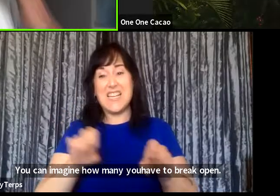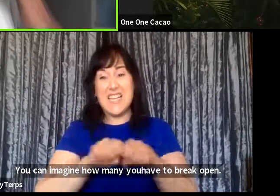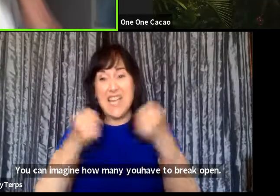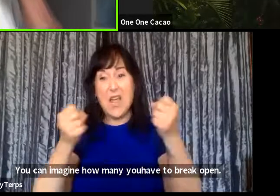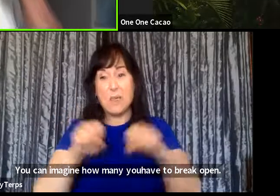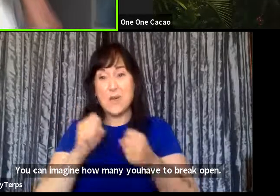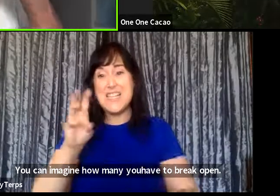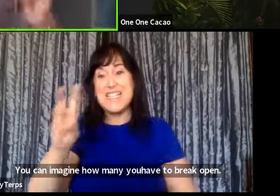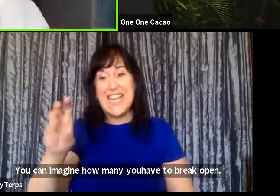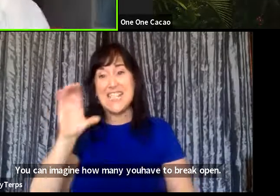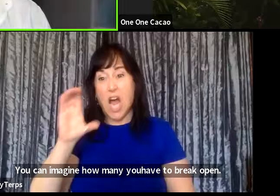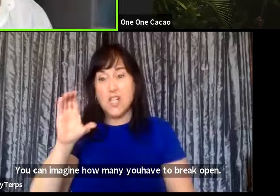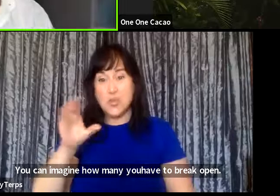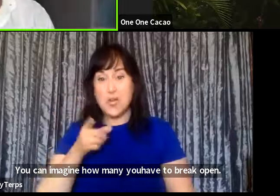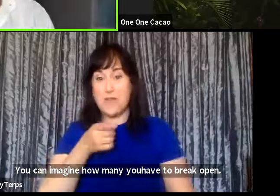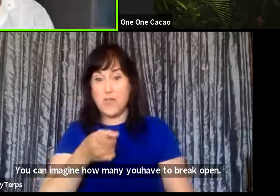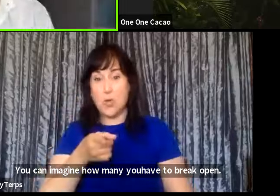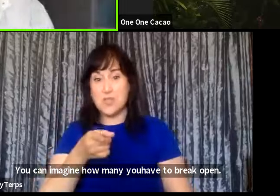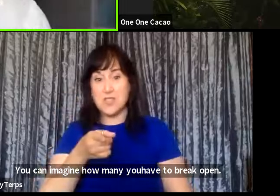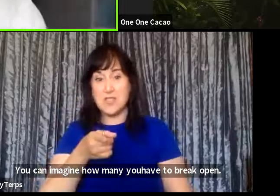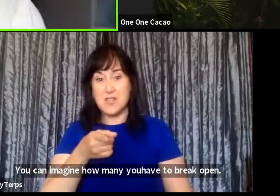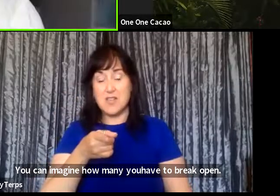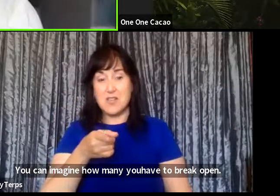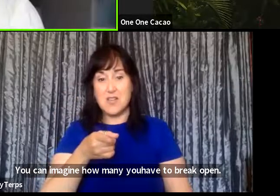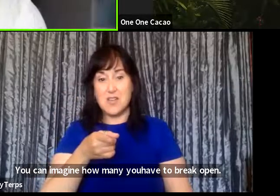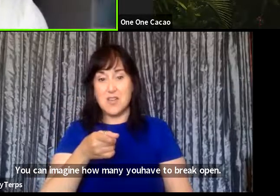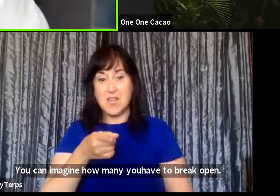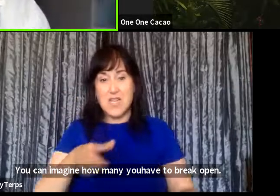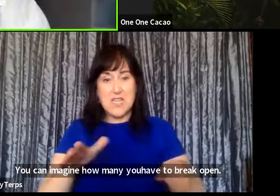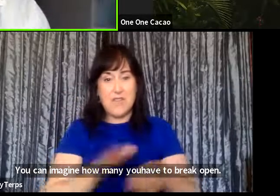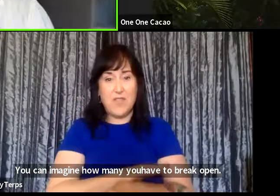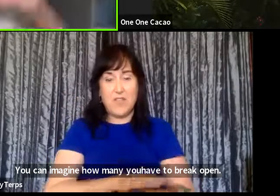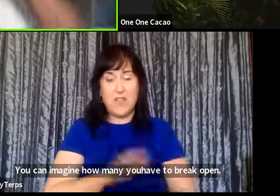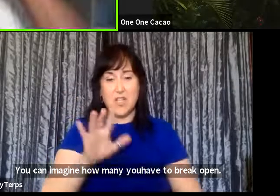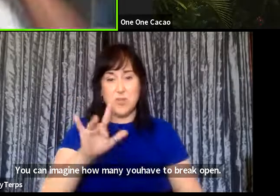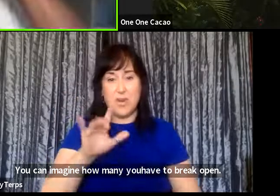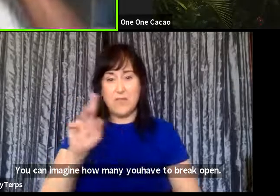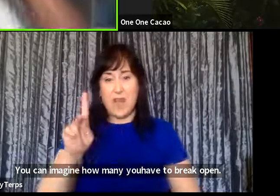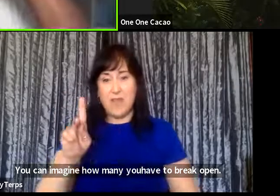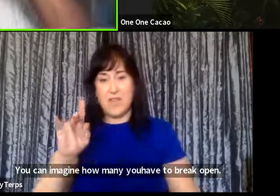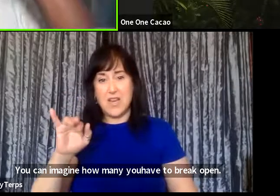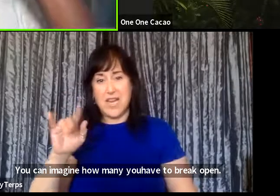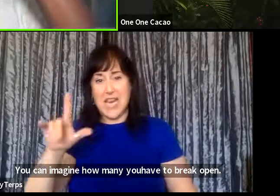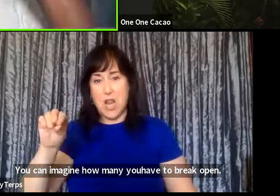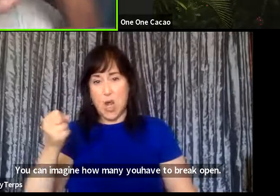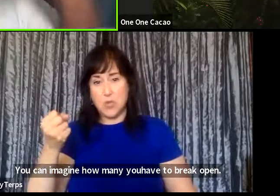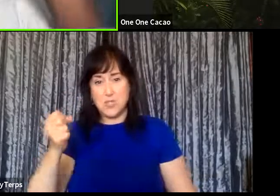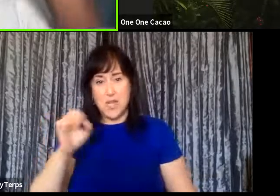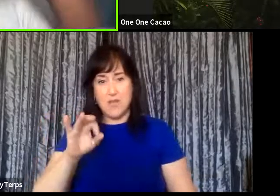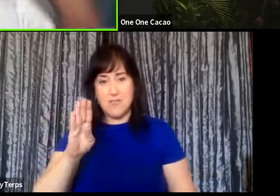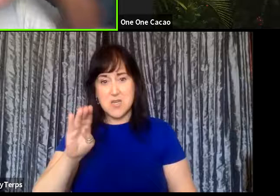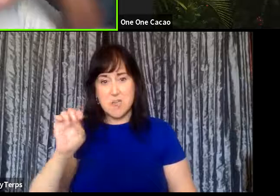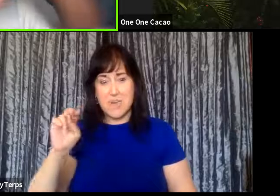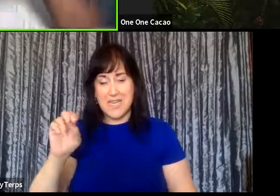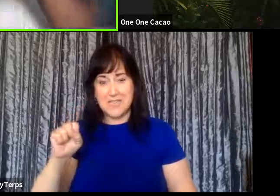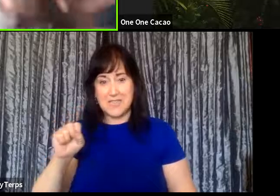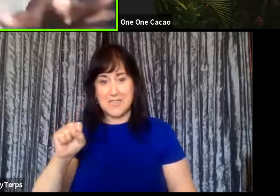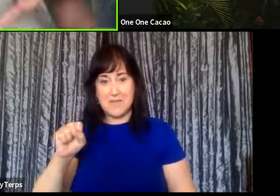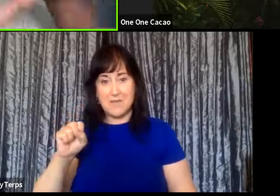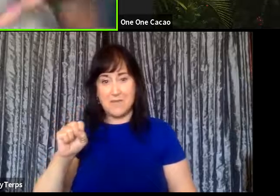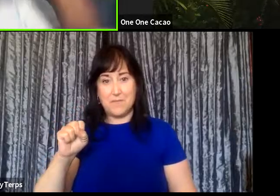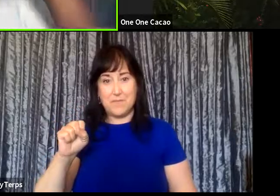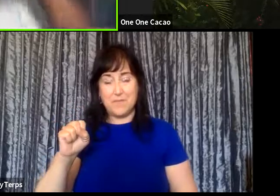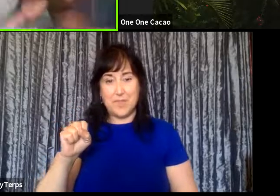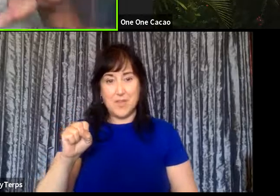these, okay, to be able to fill that with 25 kilos of beans. We'll put wild yeast from banana leaf on